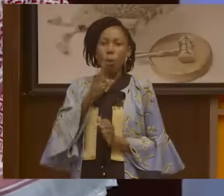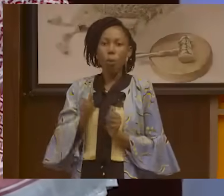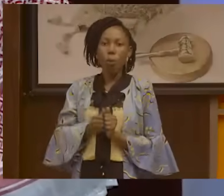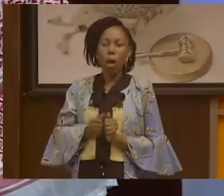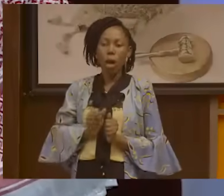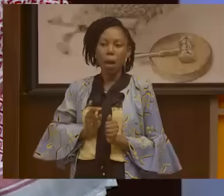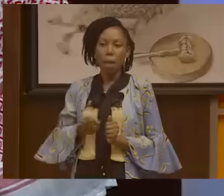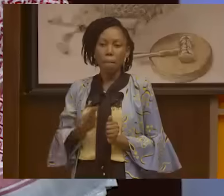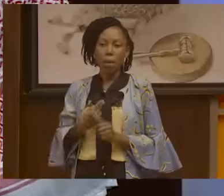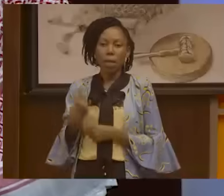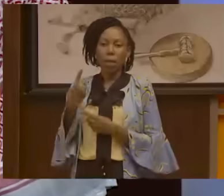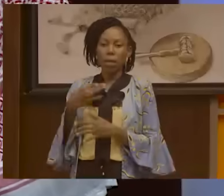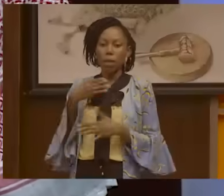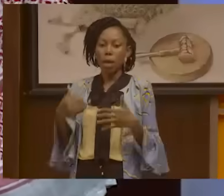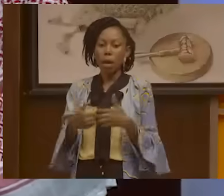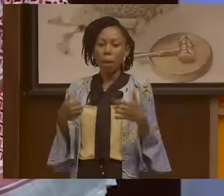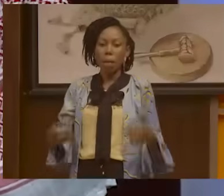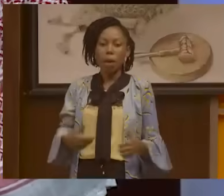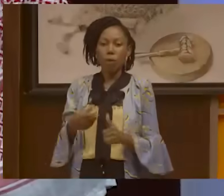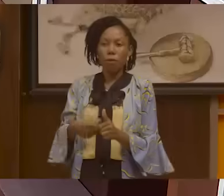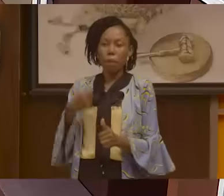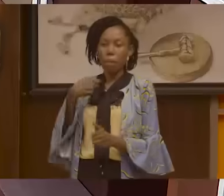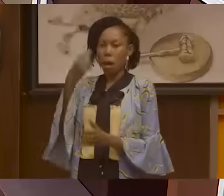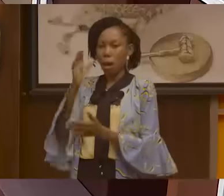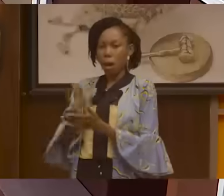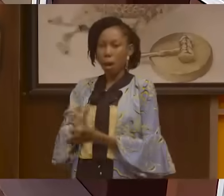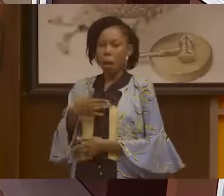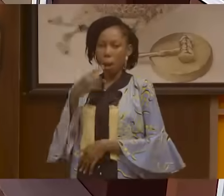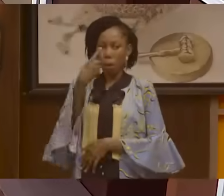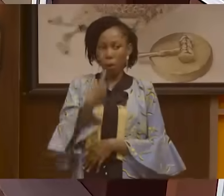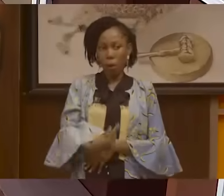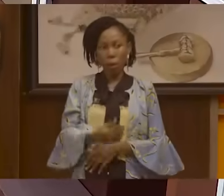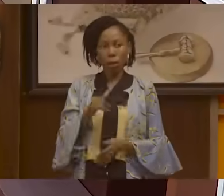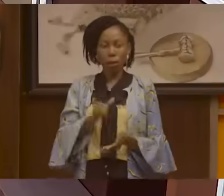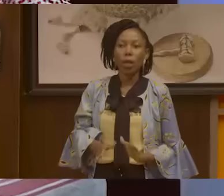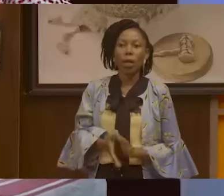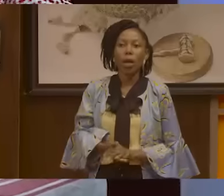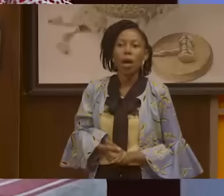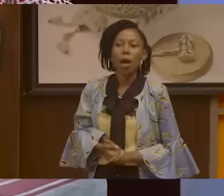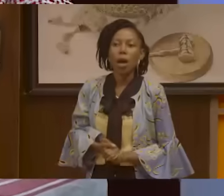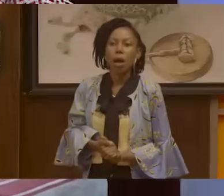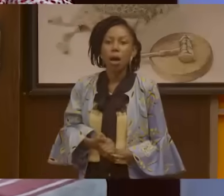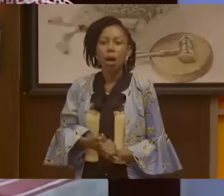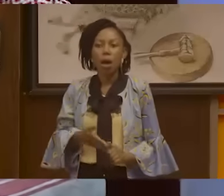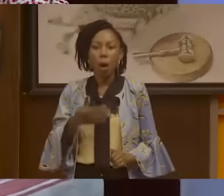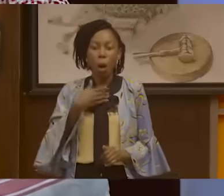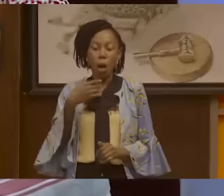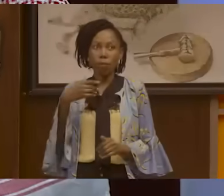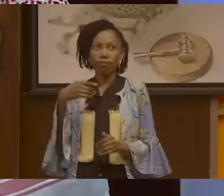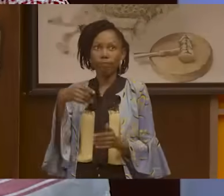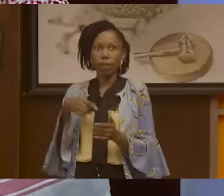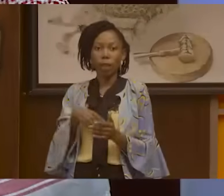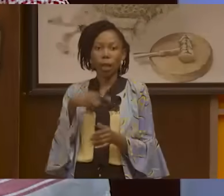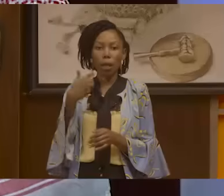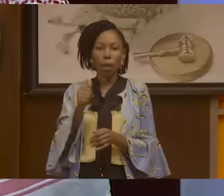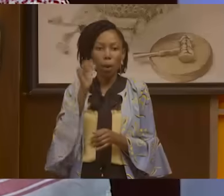I got separated with my husband. So I've been the one taking care of my kids alone. On the 10th, makes it 5 years now. I've